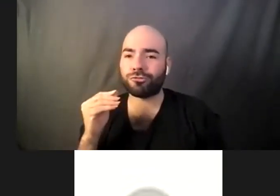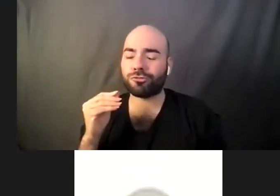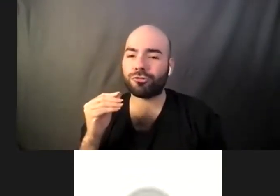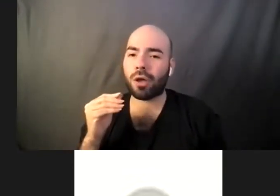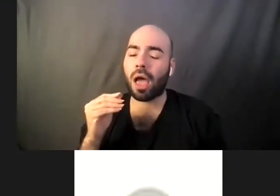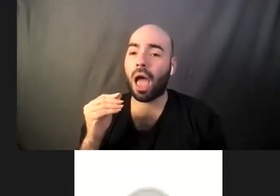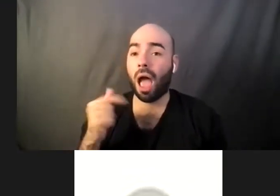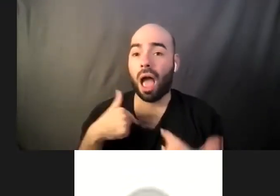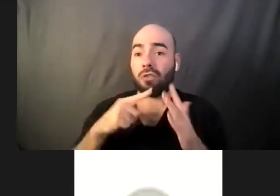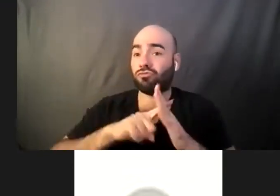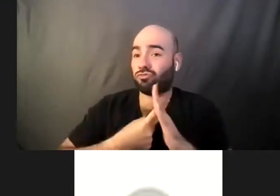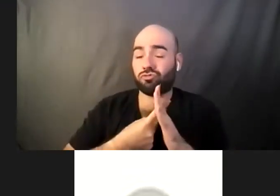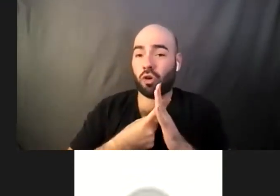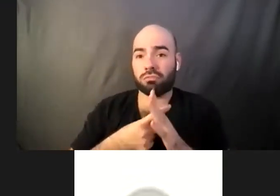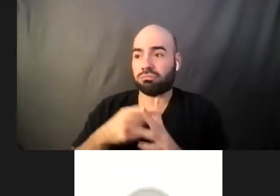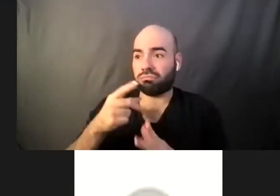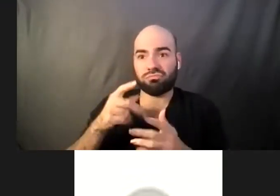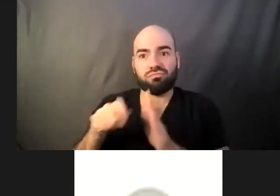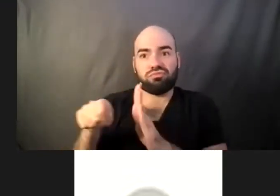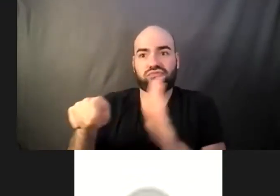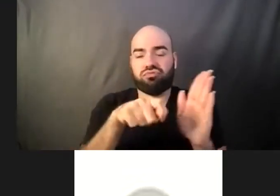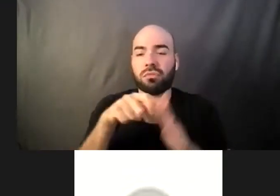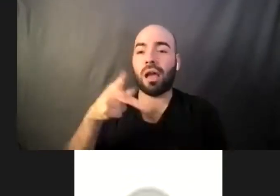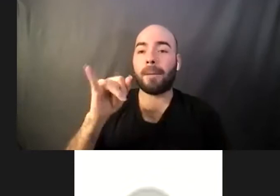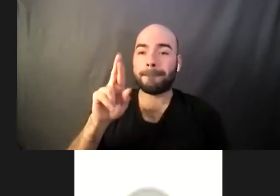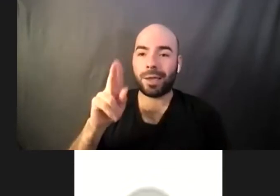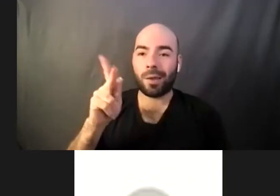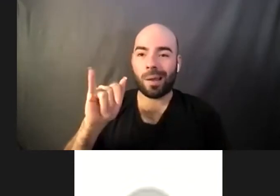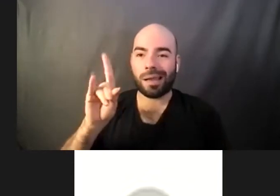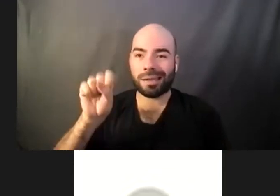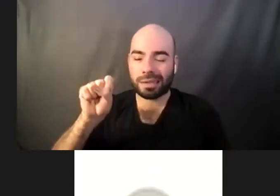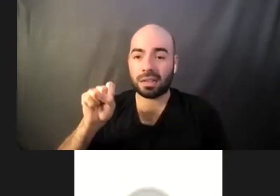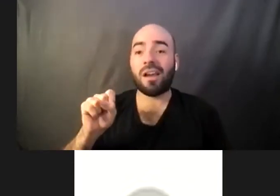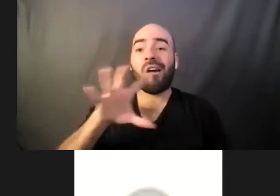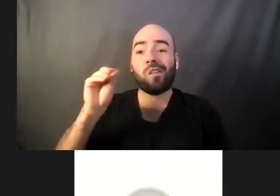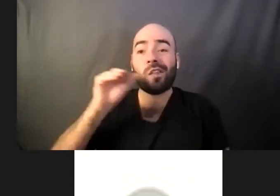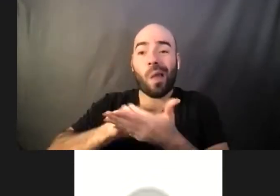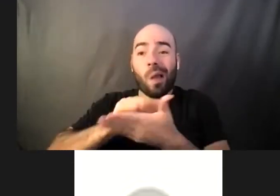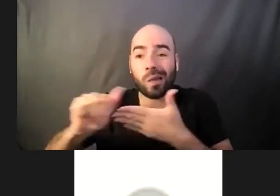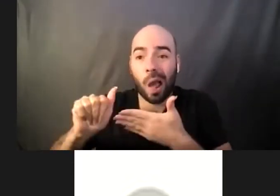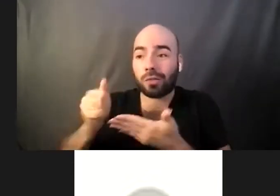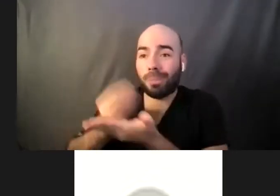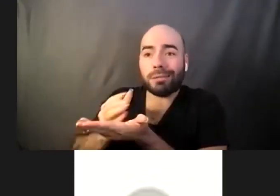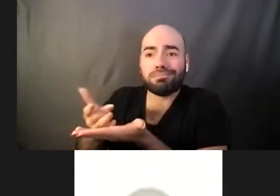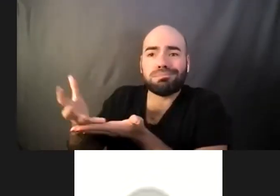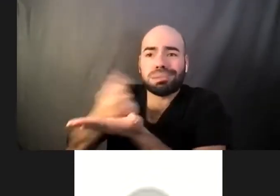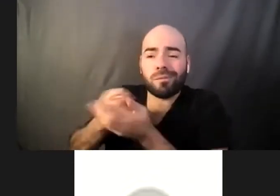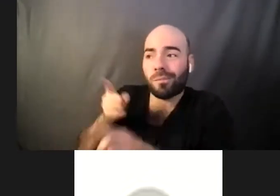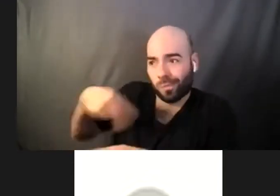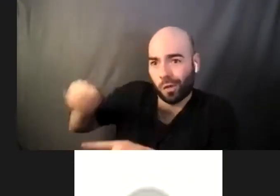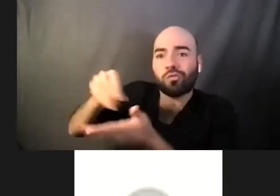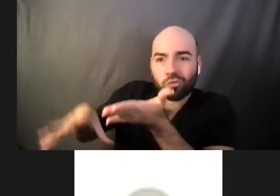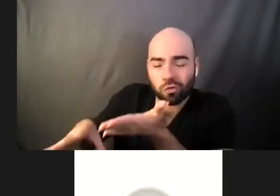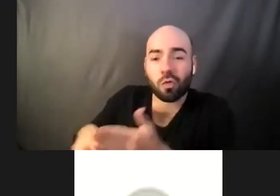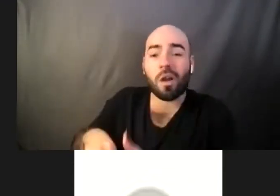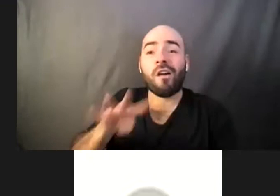I began making Pier Kids. I raised $50,000 from the students in my university. We shot 400 hours of